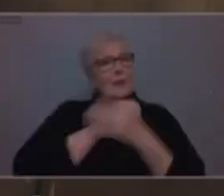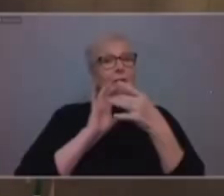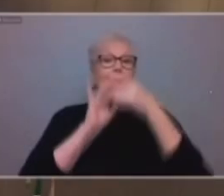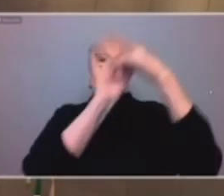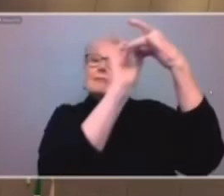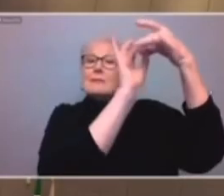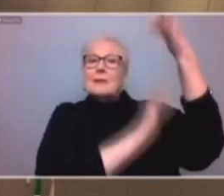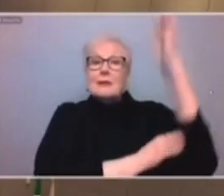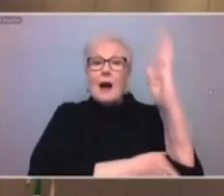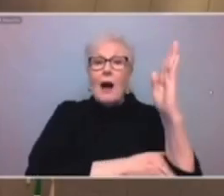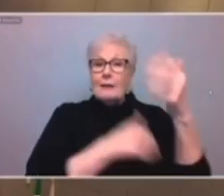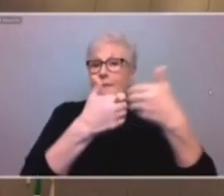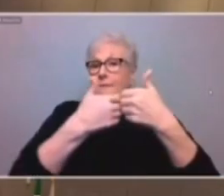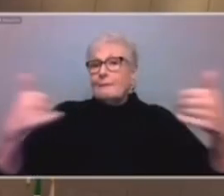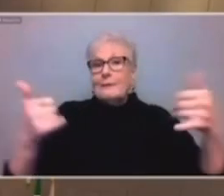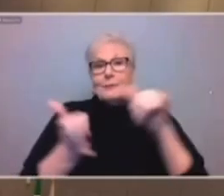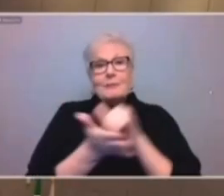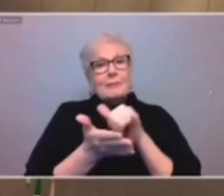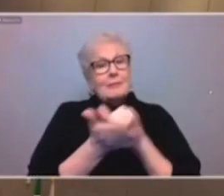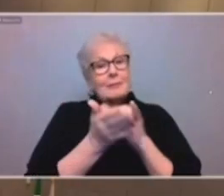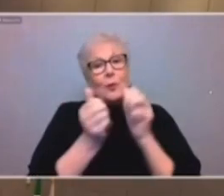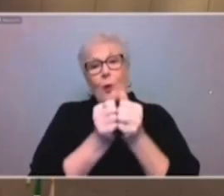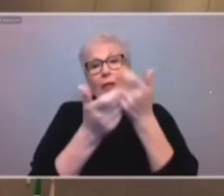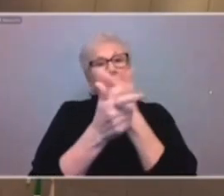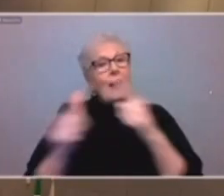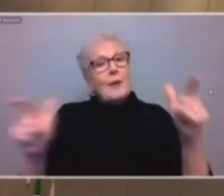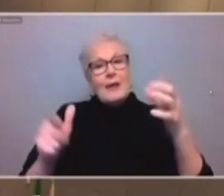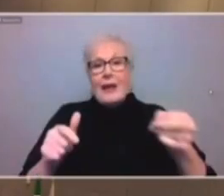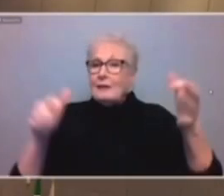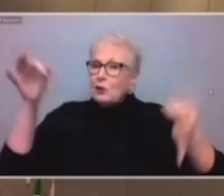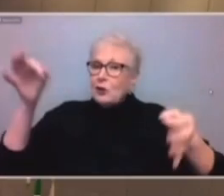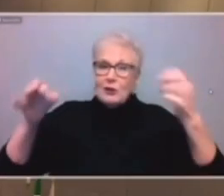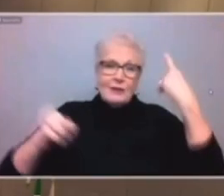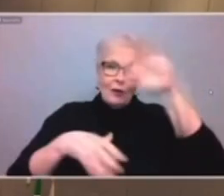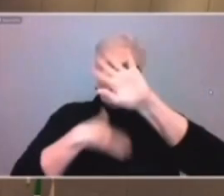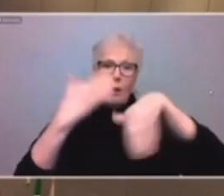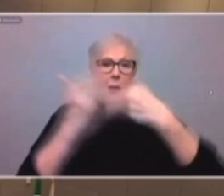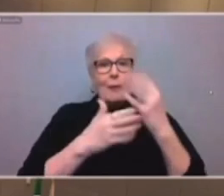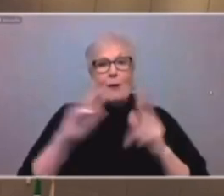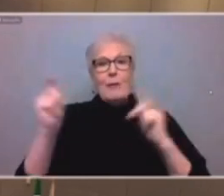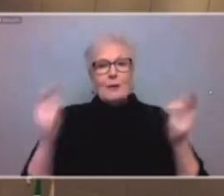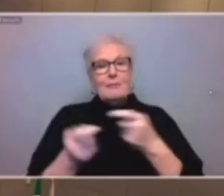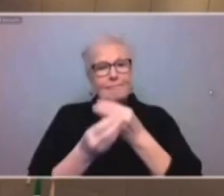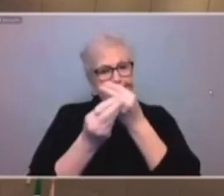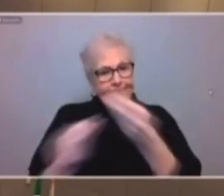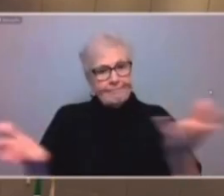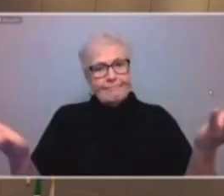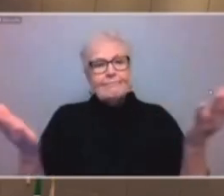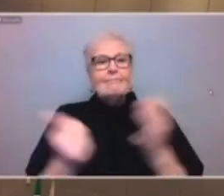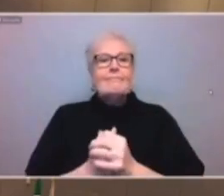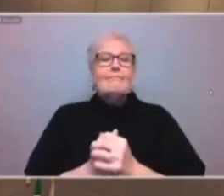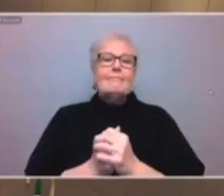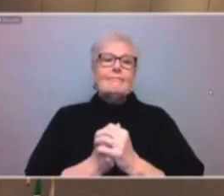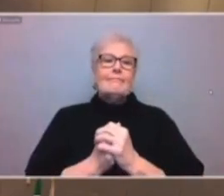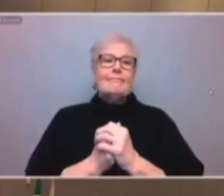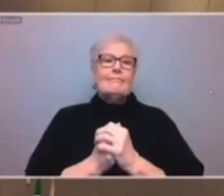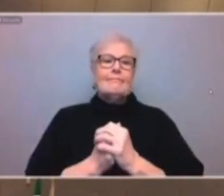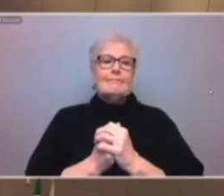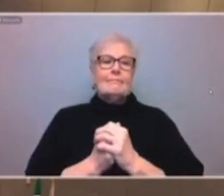...indivisible, with liberty and justice for all. Freezing! Oh!